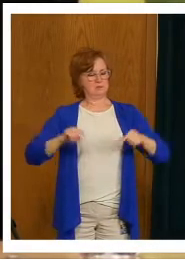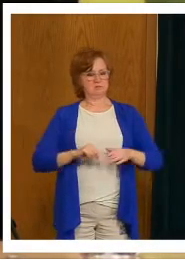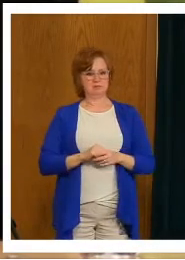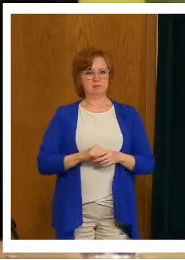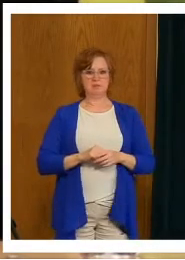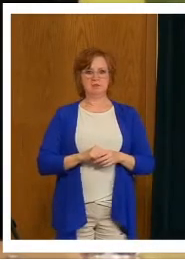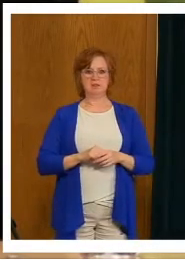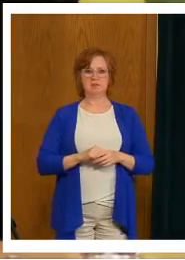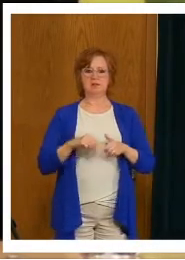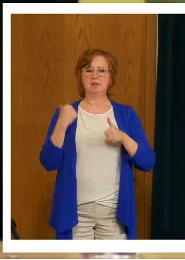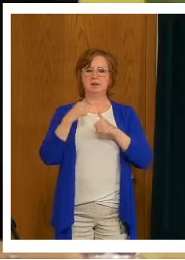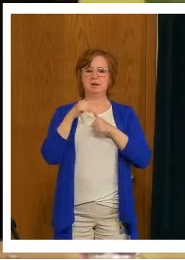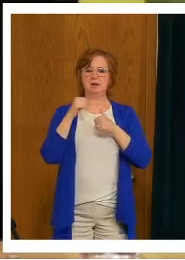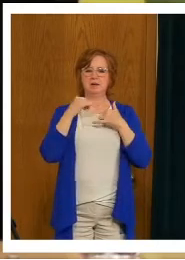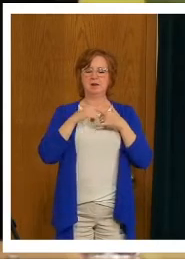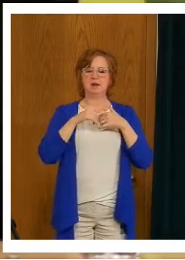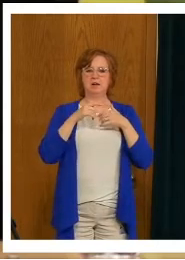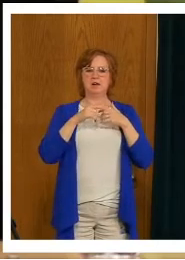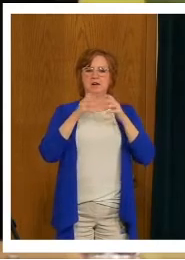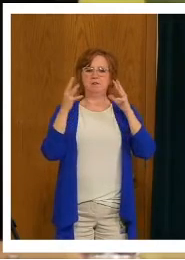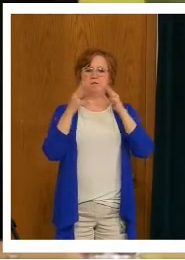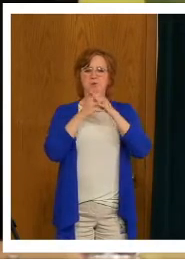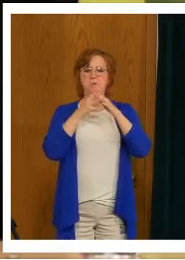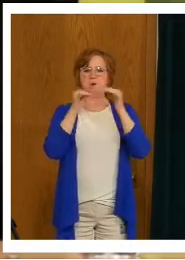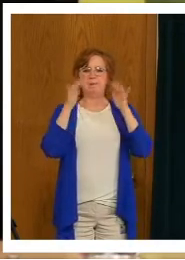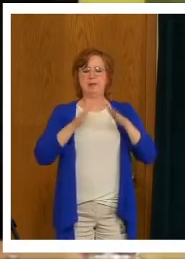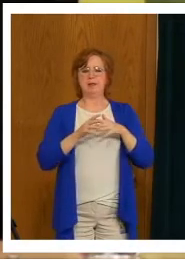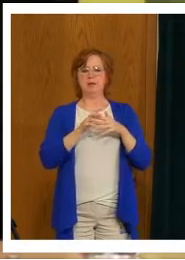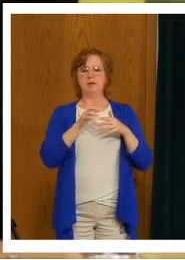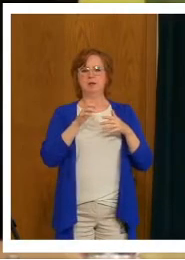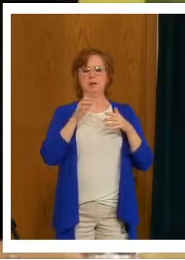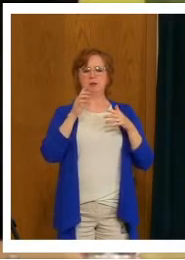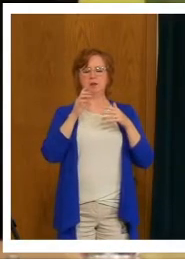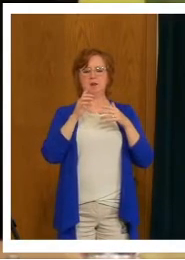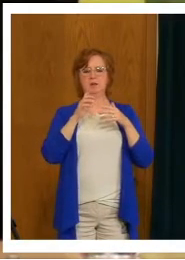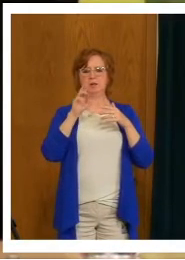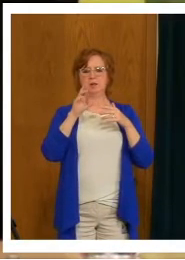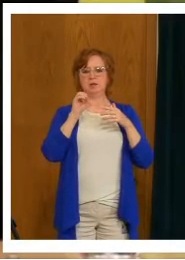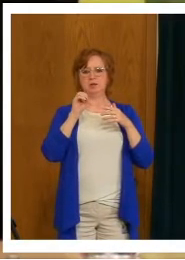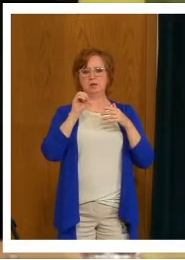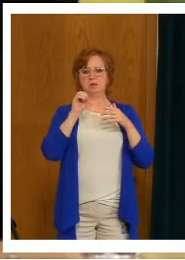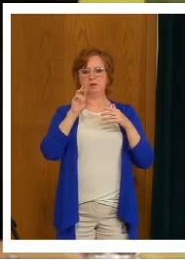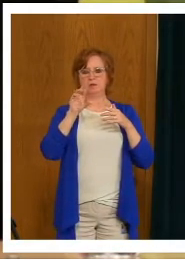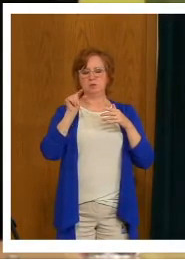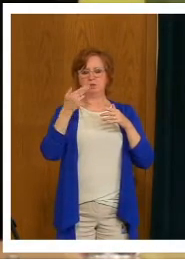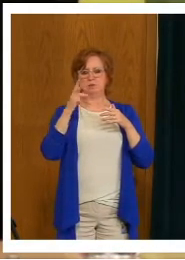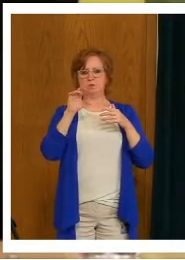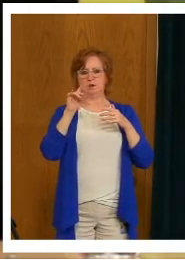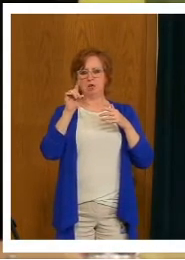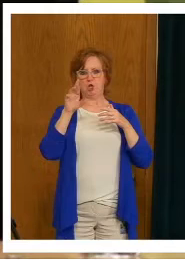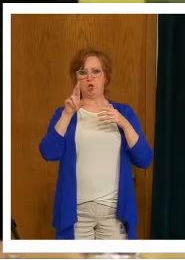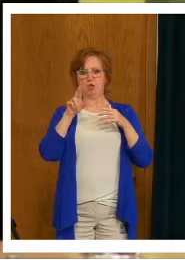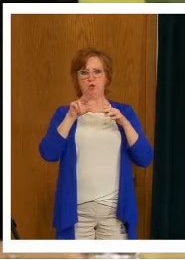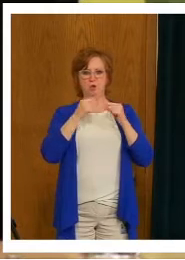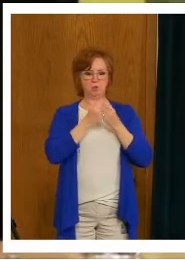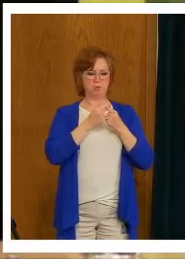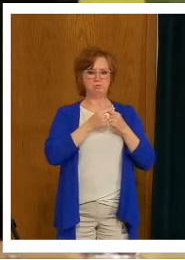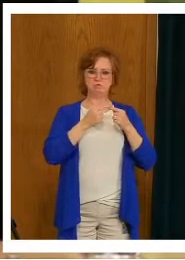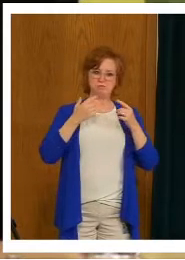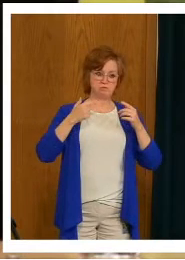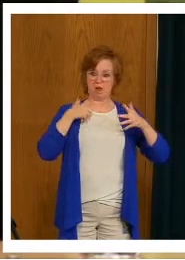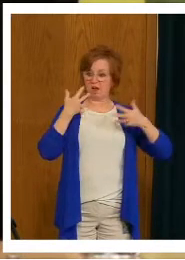Rough Riders and others that would resonate with the maybe 20 to 40 age group or 18 to 40 age group,